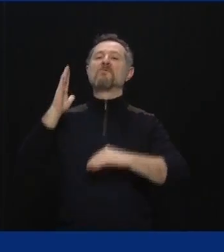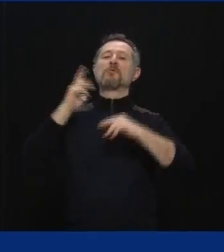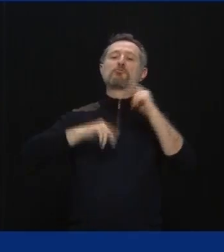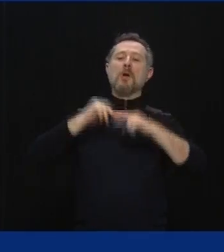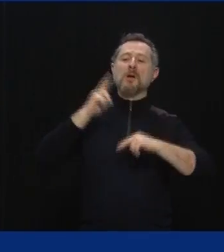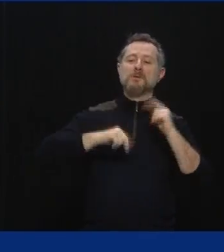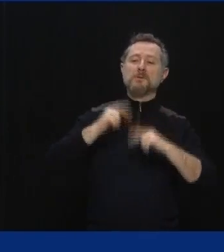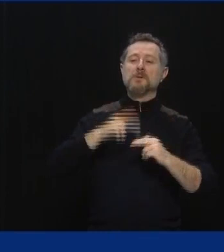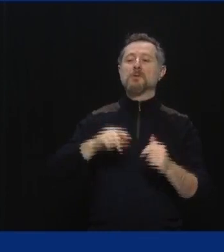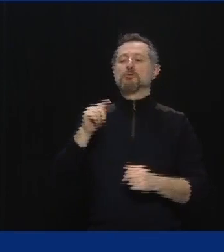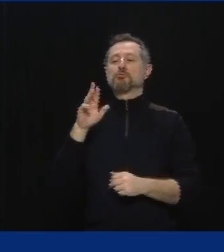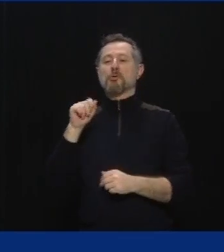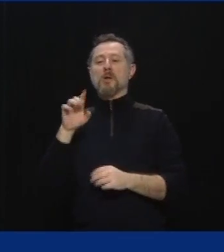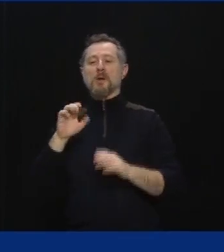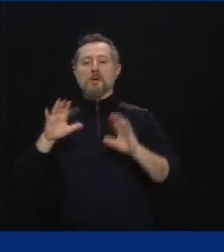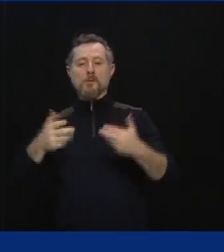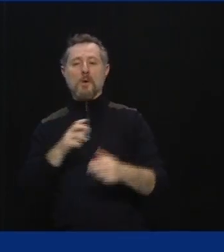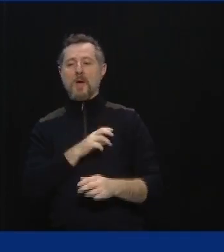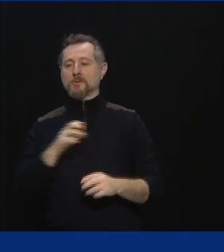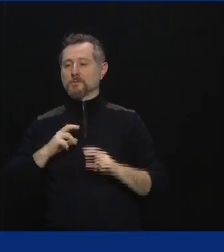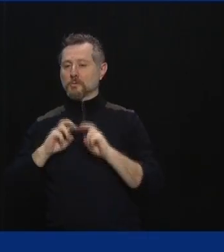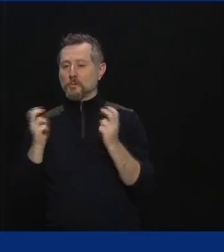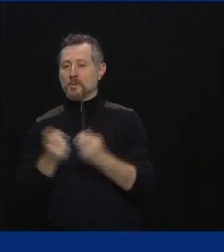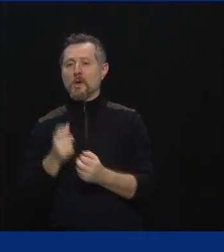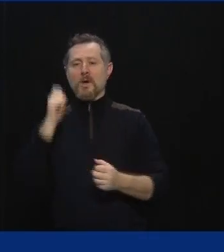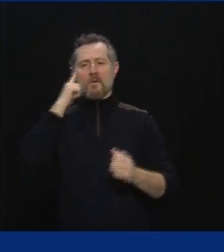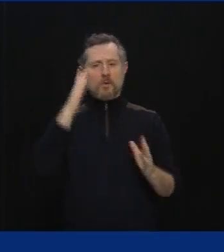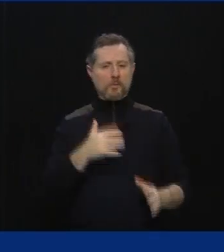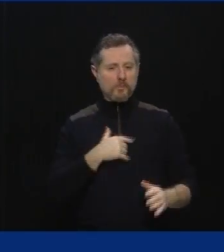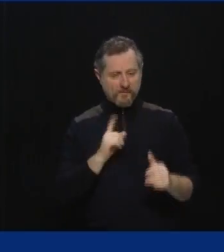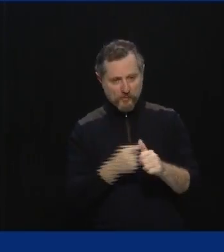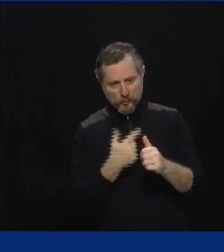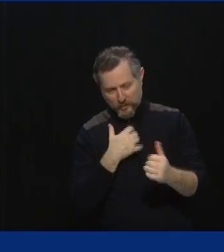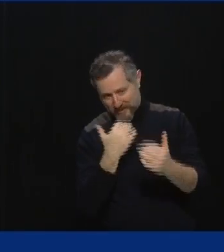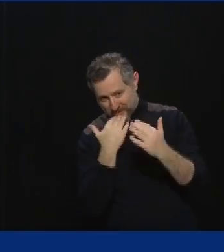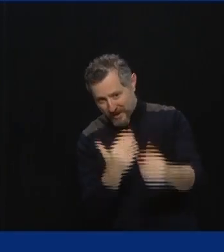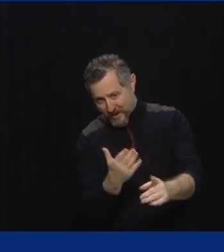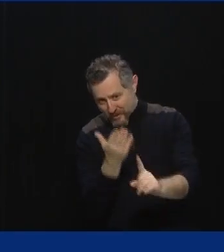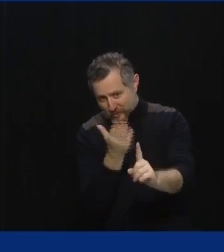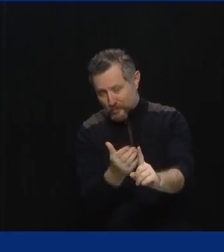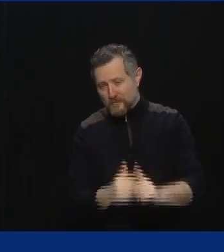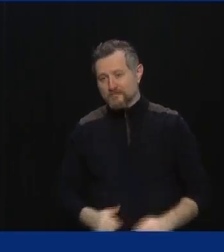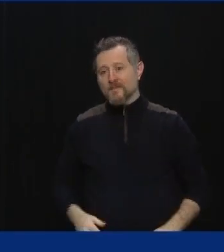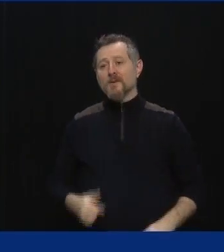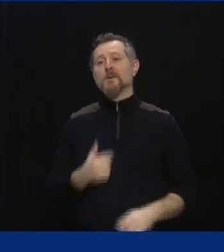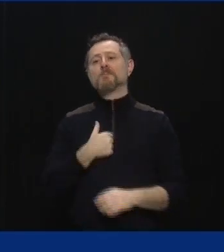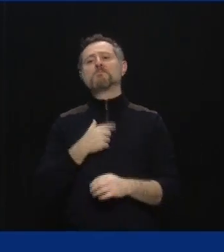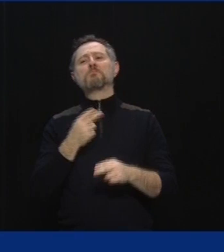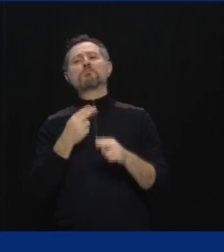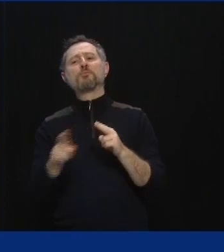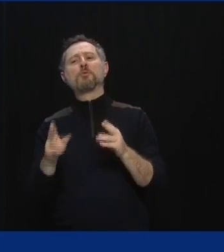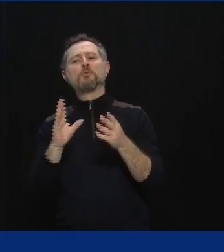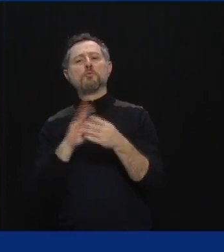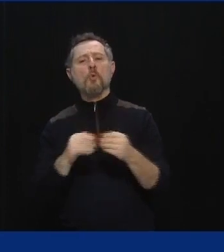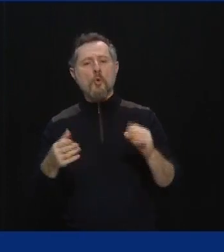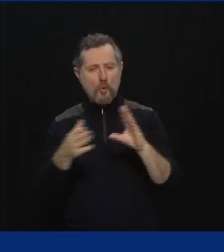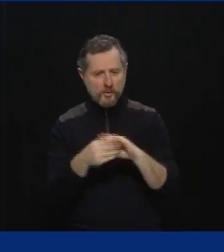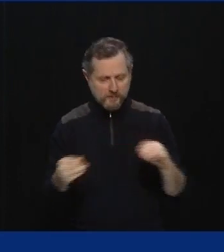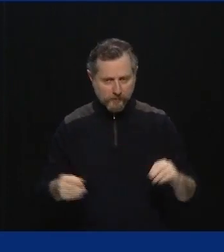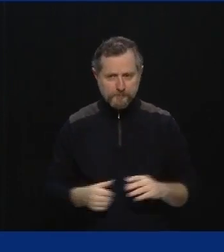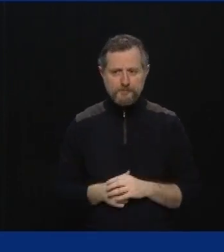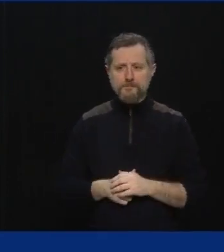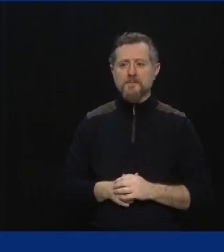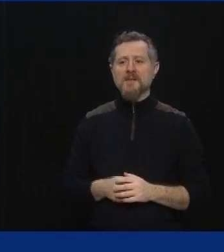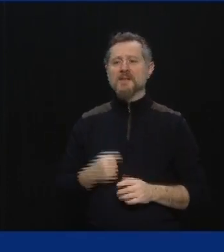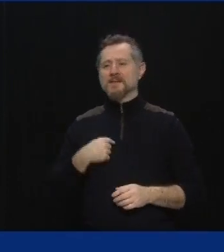and foremost, Governor, I would like to thank you. And I do want to share just a brief story, and you alluded